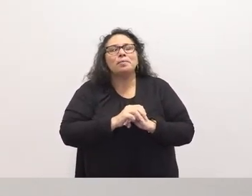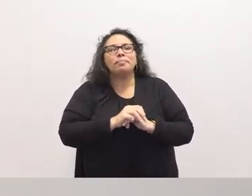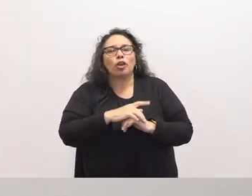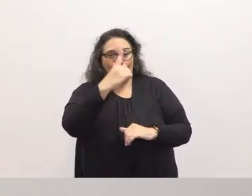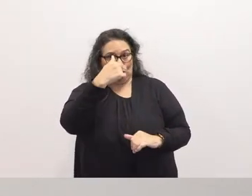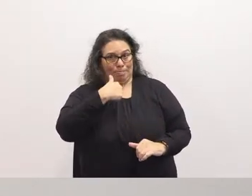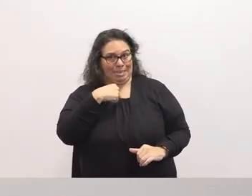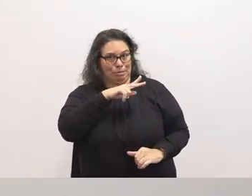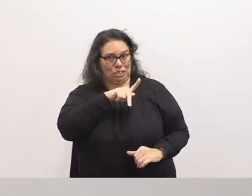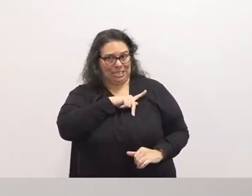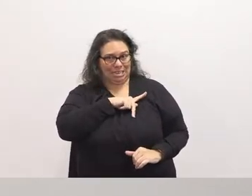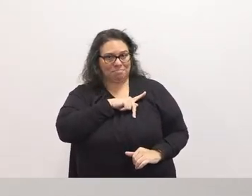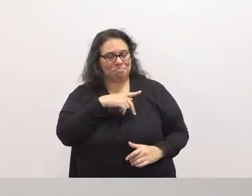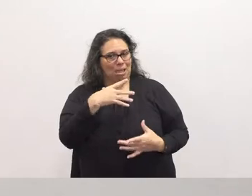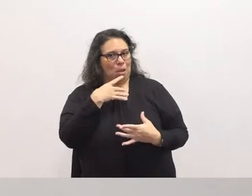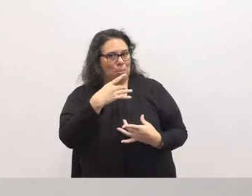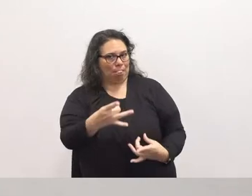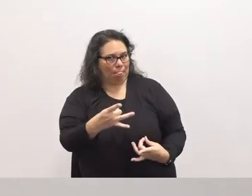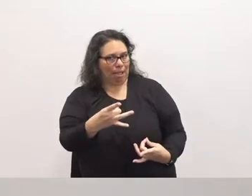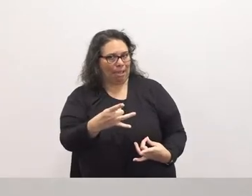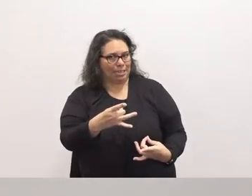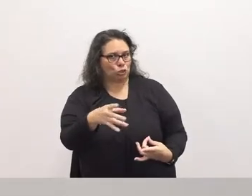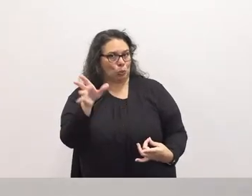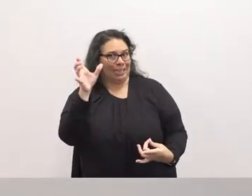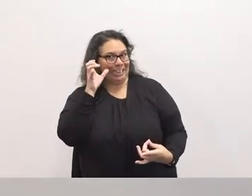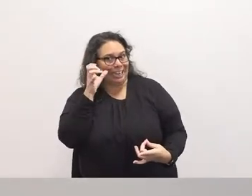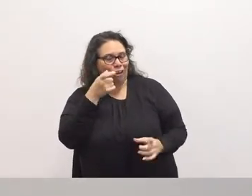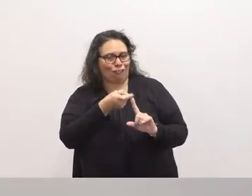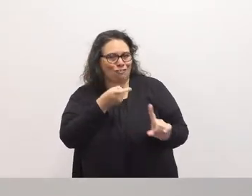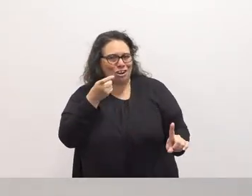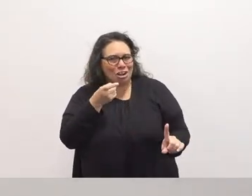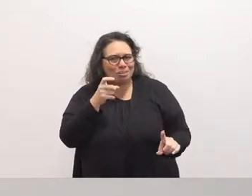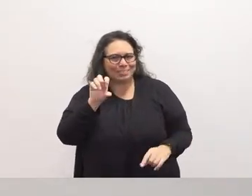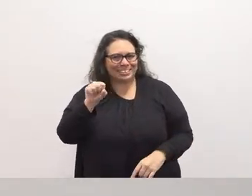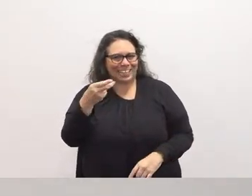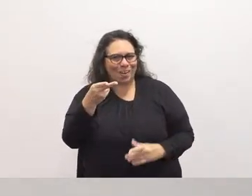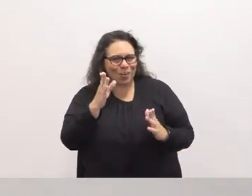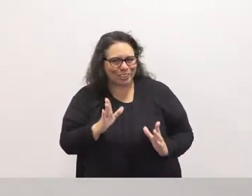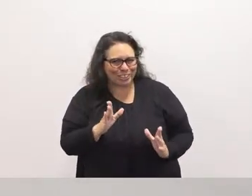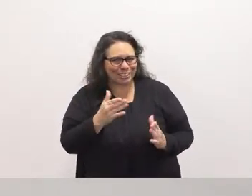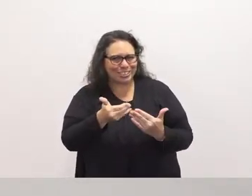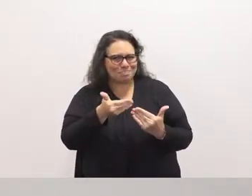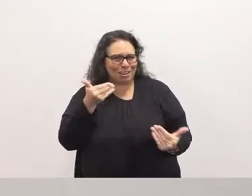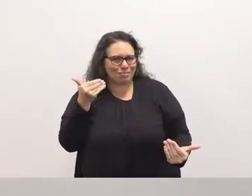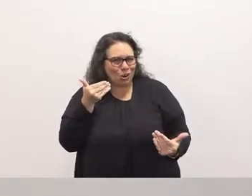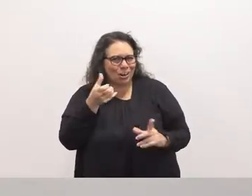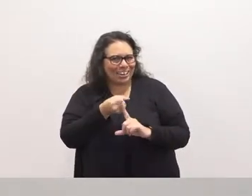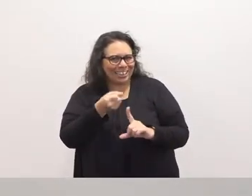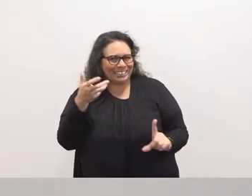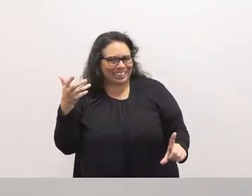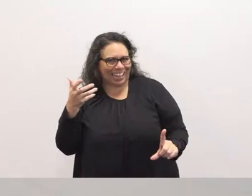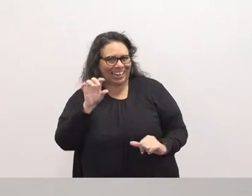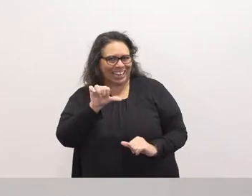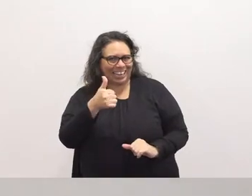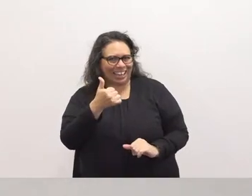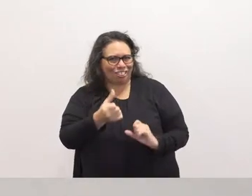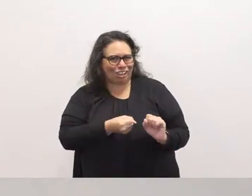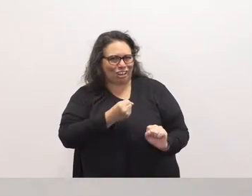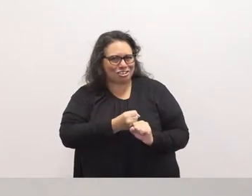For me personally, I would like to hear from our stakeholders before extending another